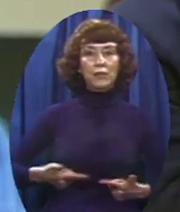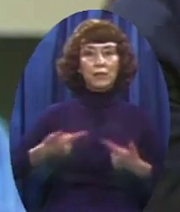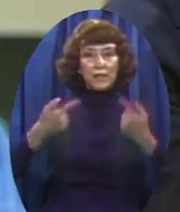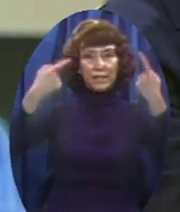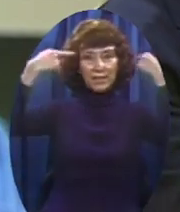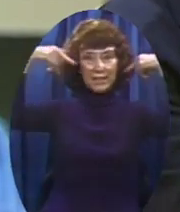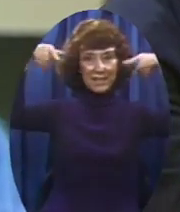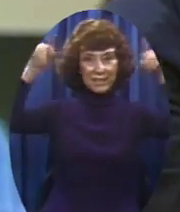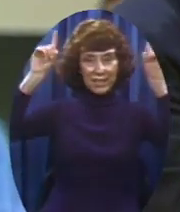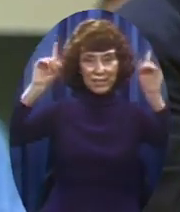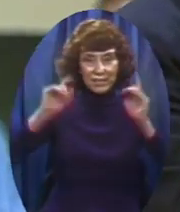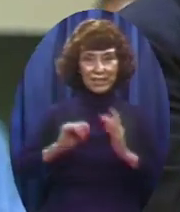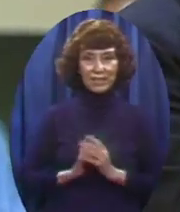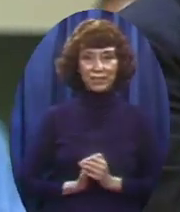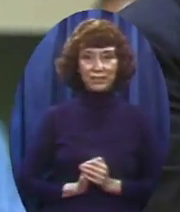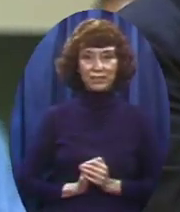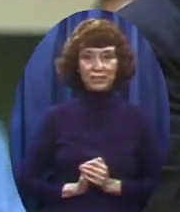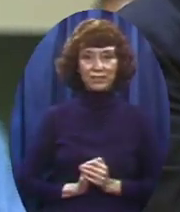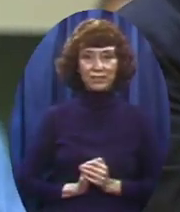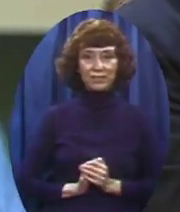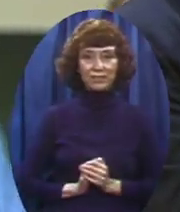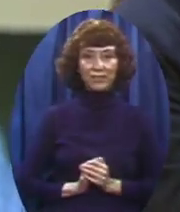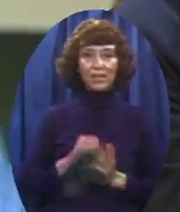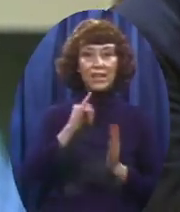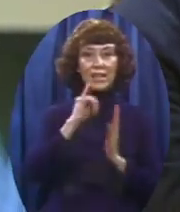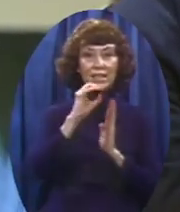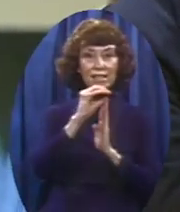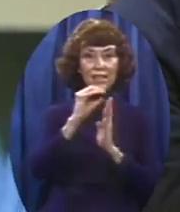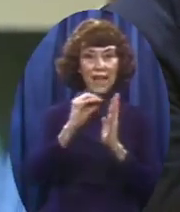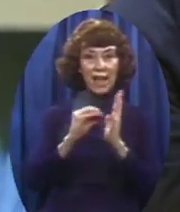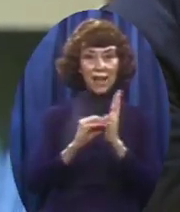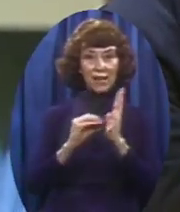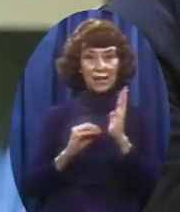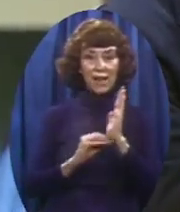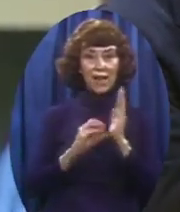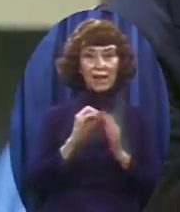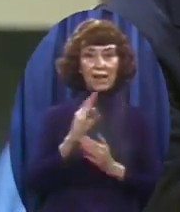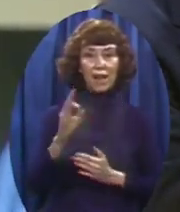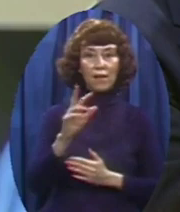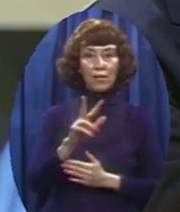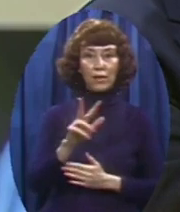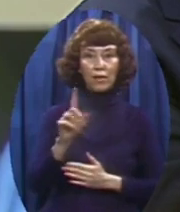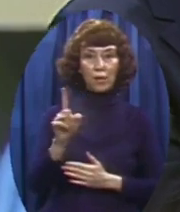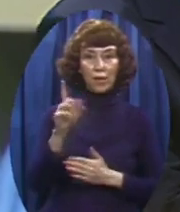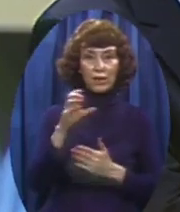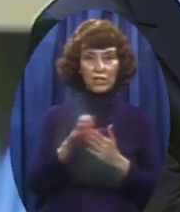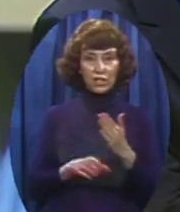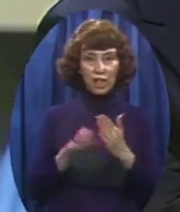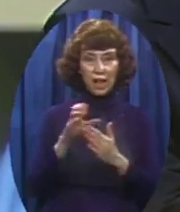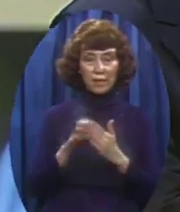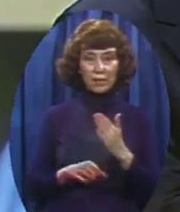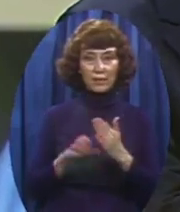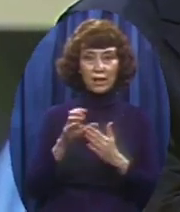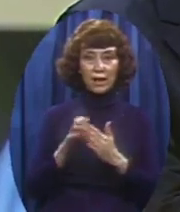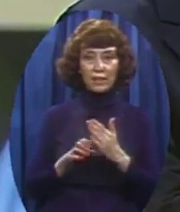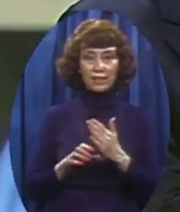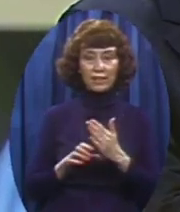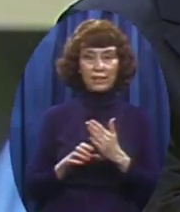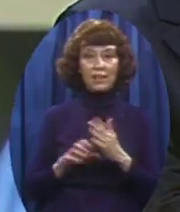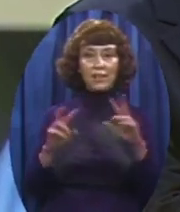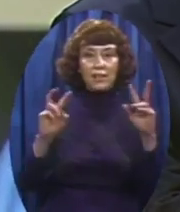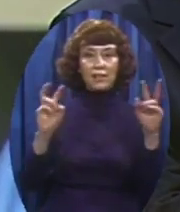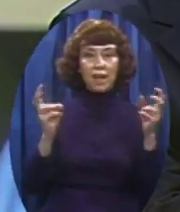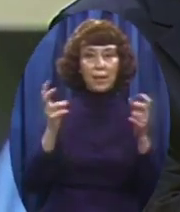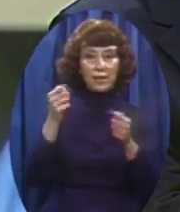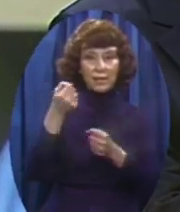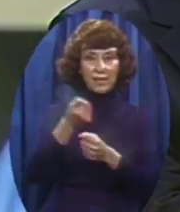Successfully, and it's the outline of the 31 chapters, the topic of each chapter. For